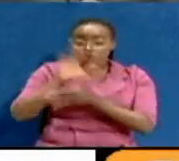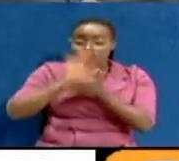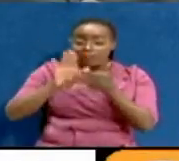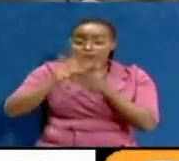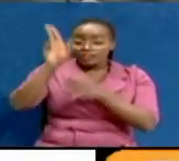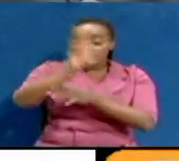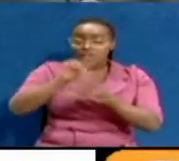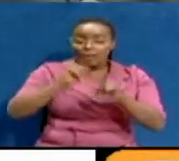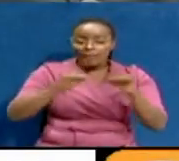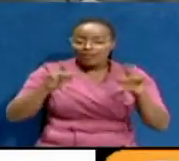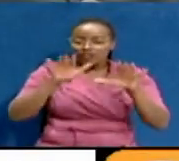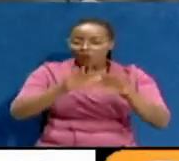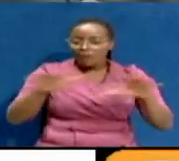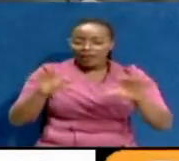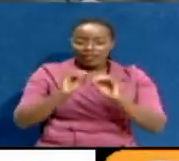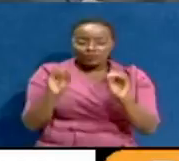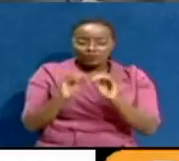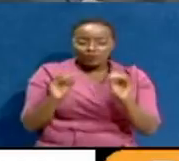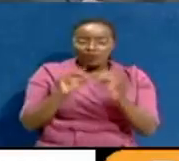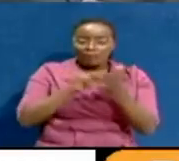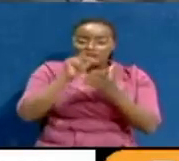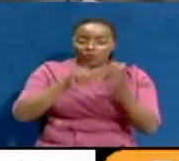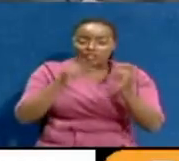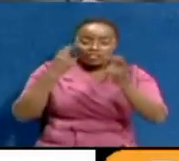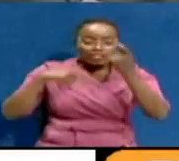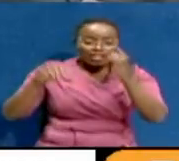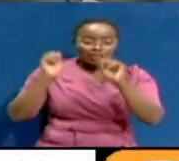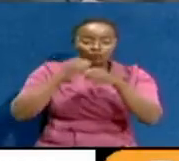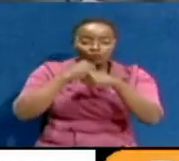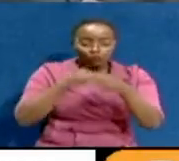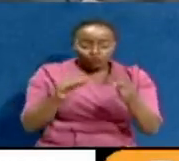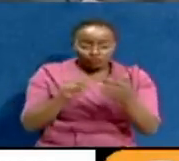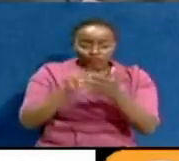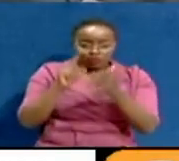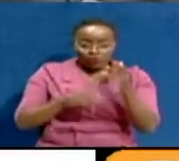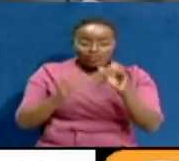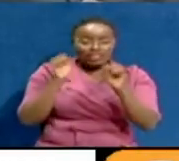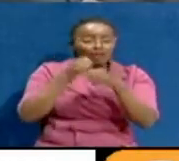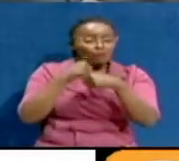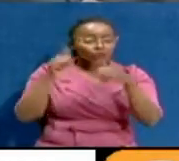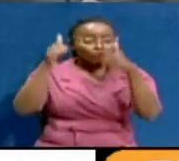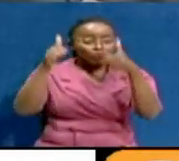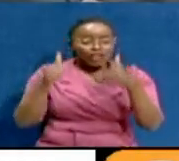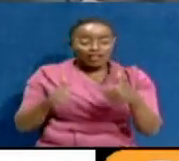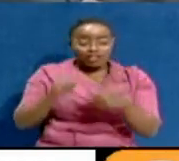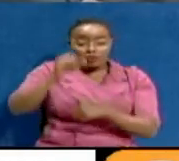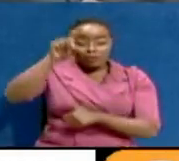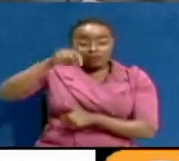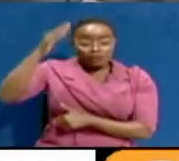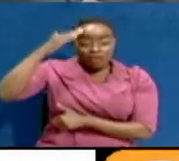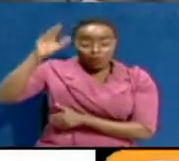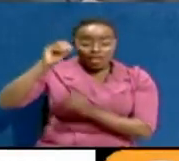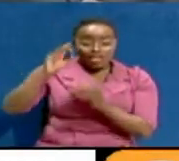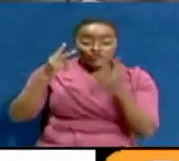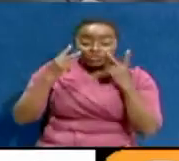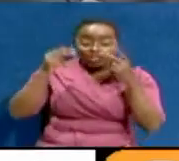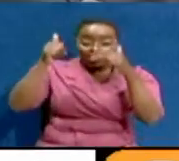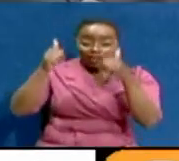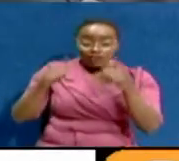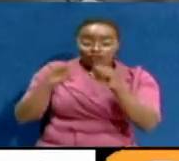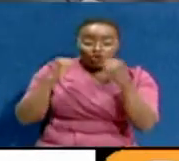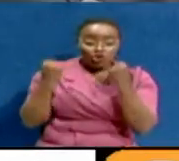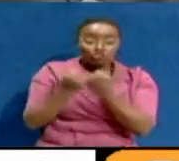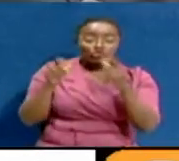but not market authorization. That means that it cannot be sold, and thus it can't be advertised. So be aware of that in case you see adverts on